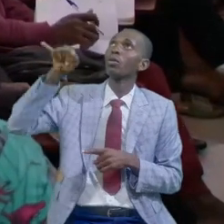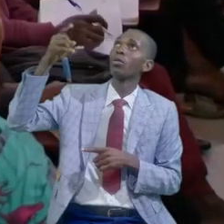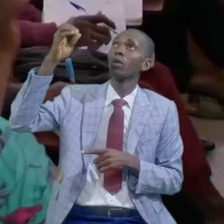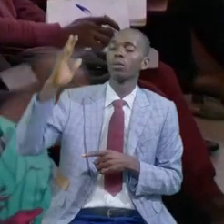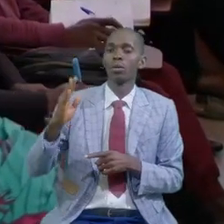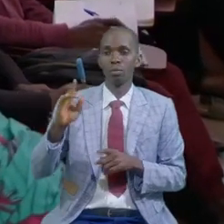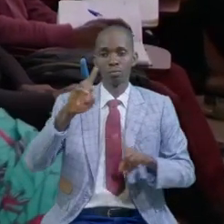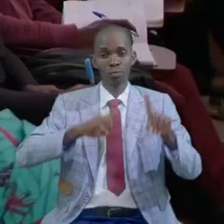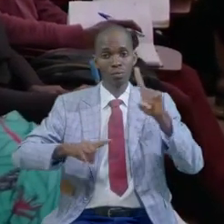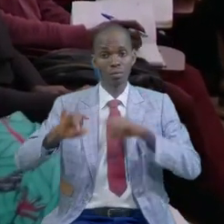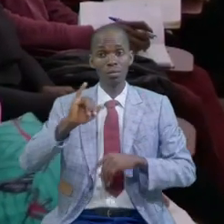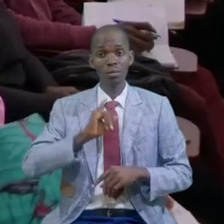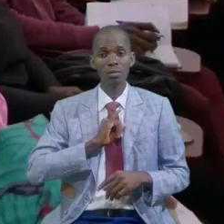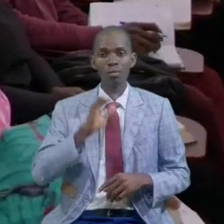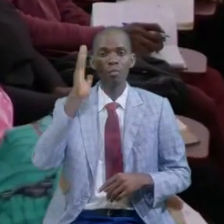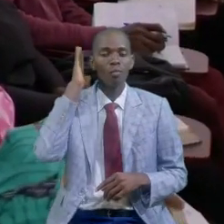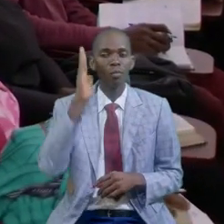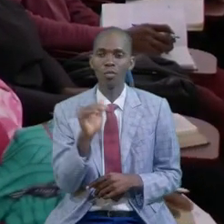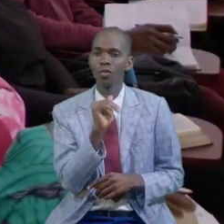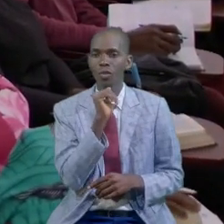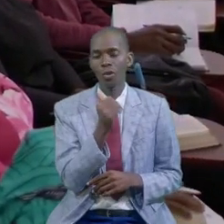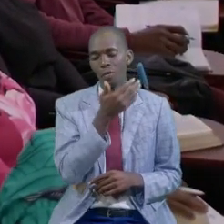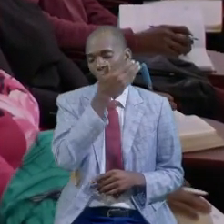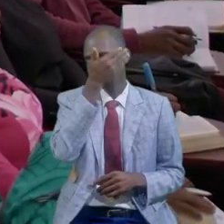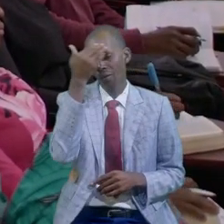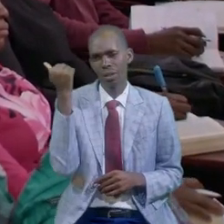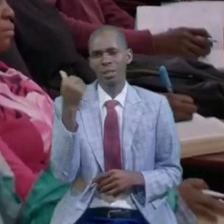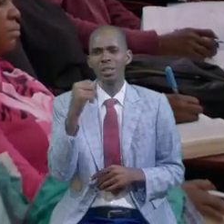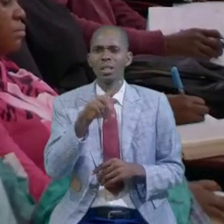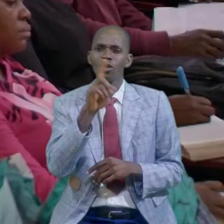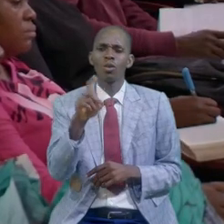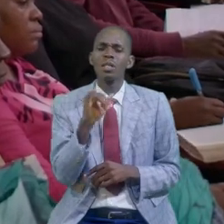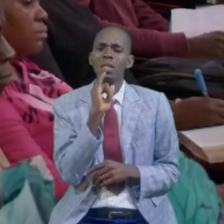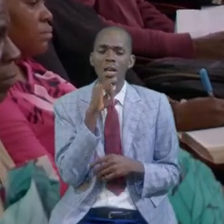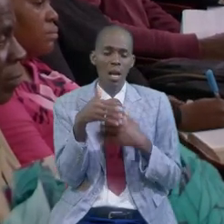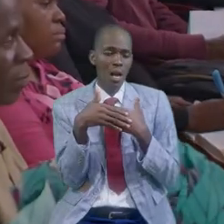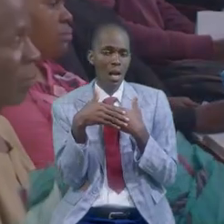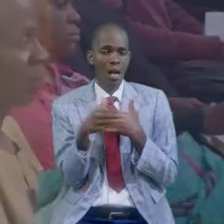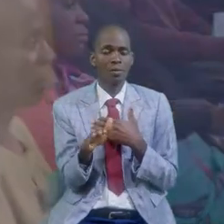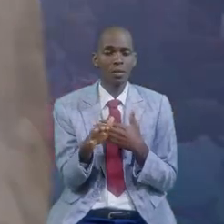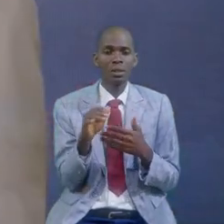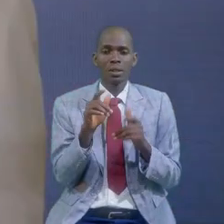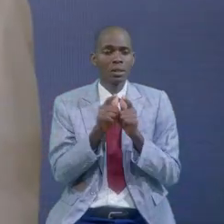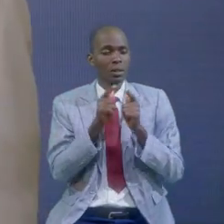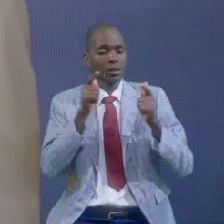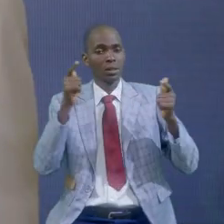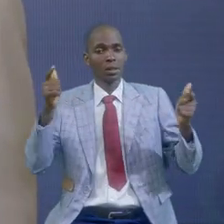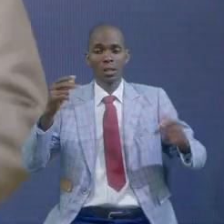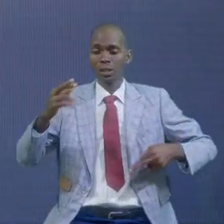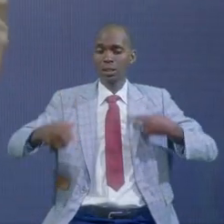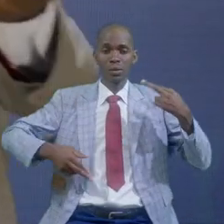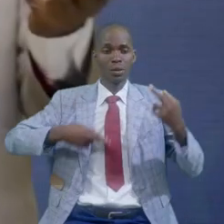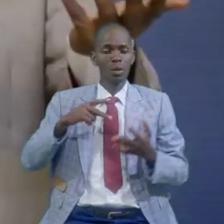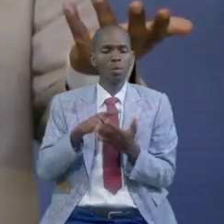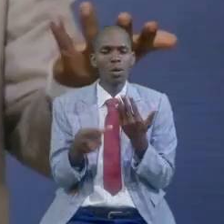The question is, after such a revival, national revival, what should I be doing